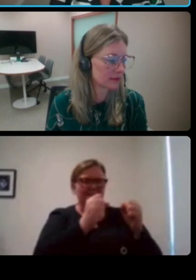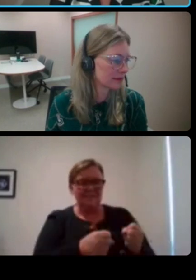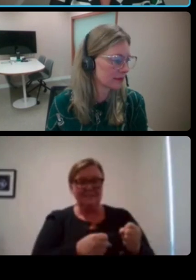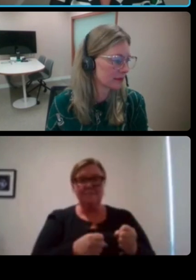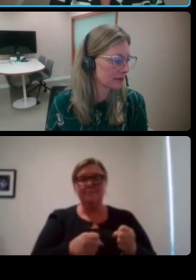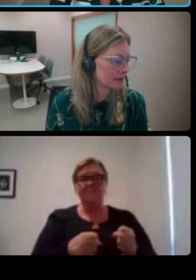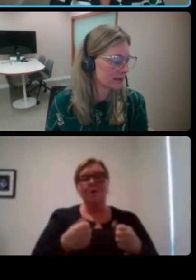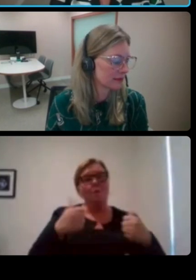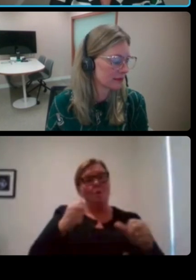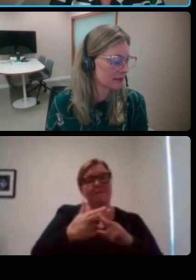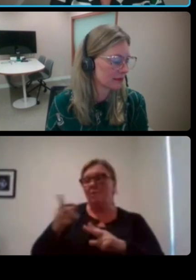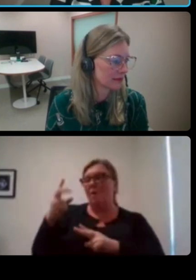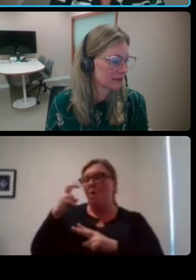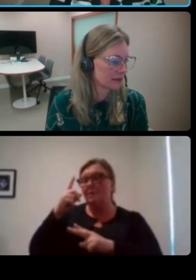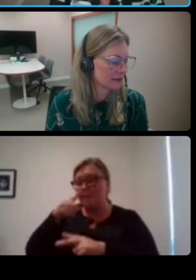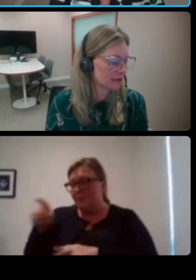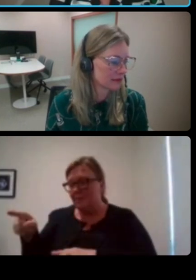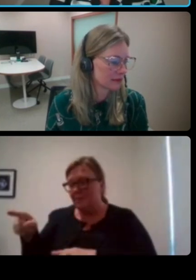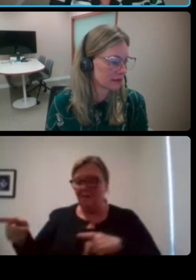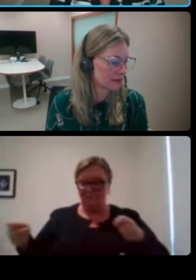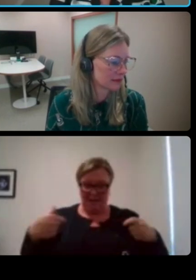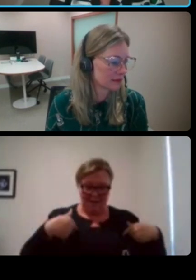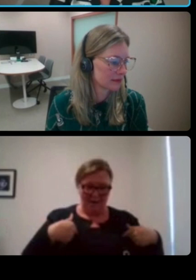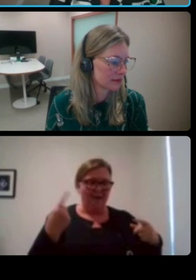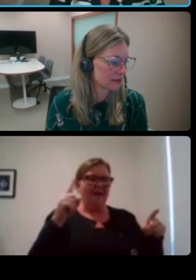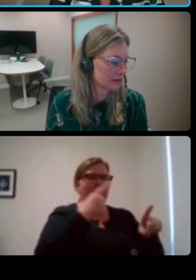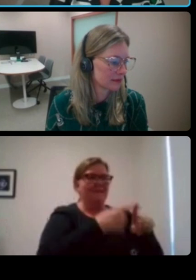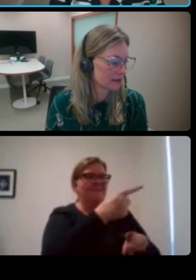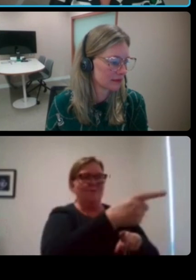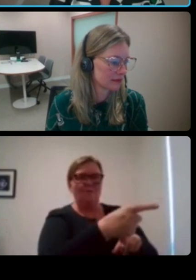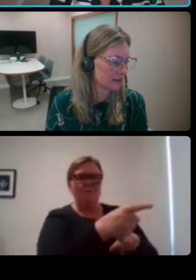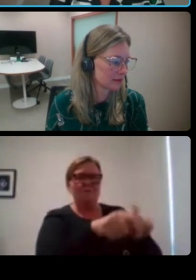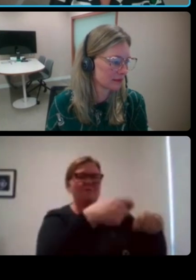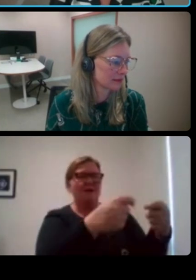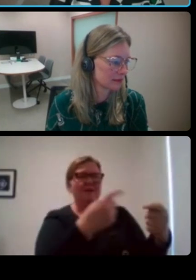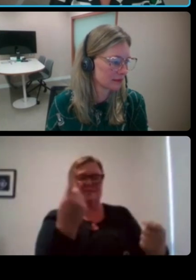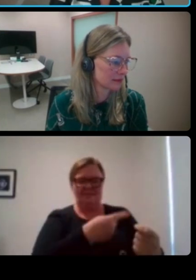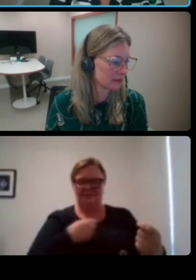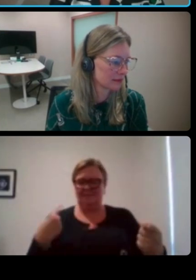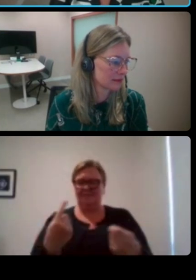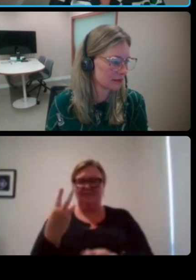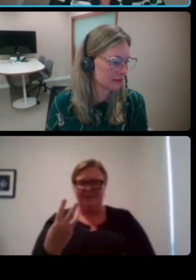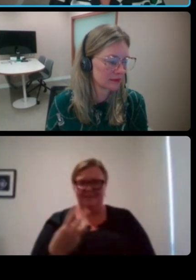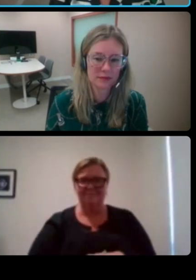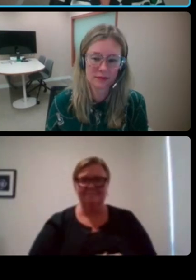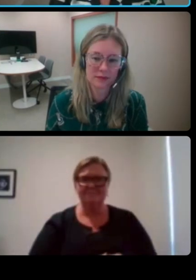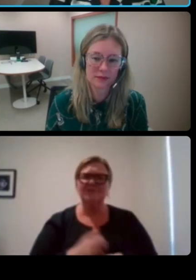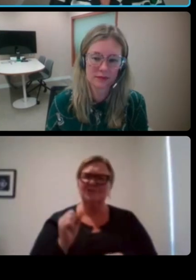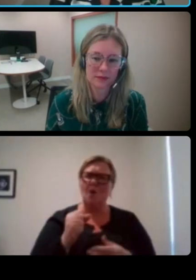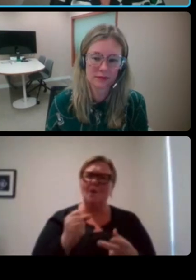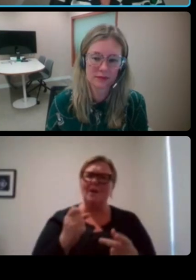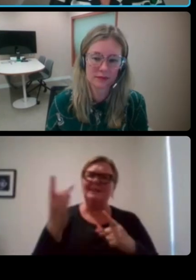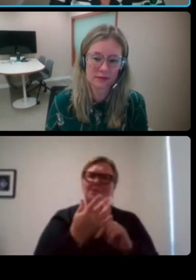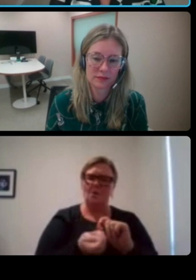older Australians, for the regulator, and for providers. So it is an important shift,